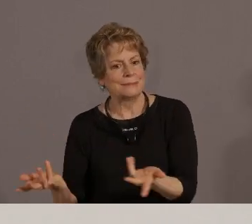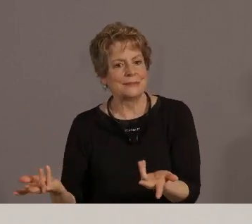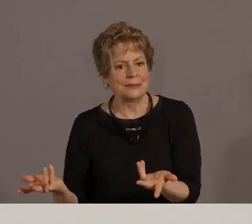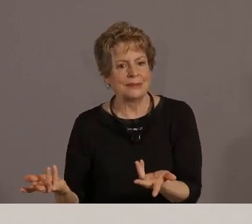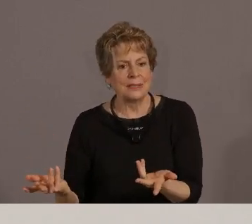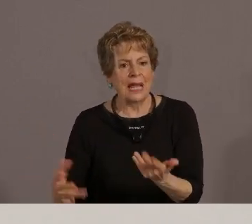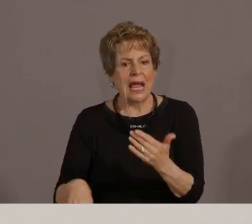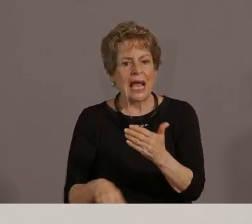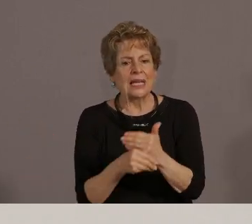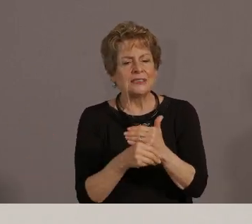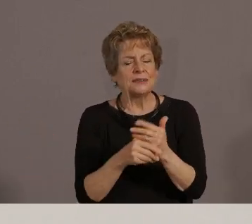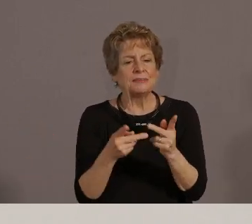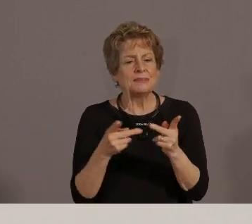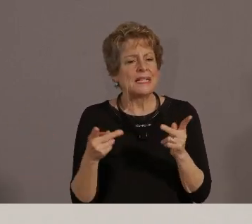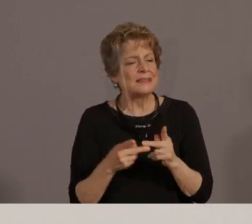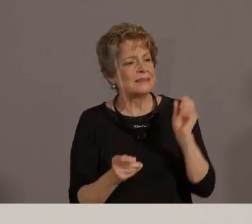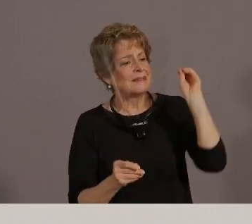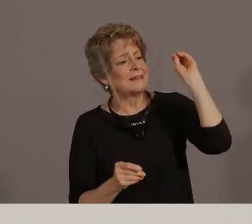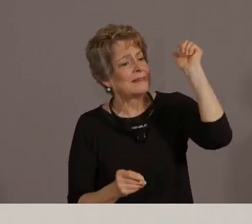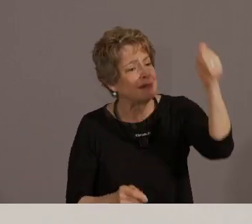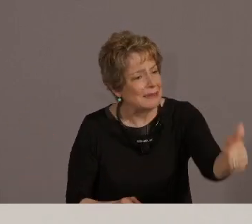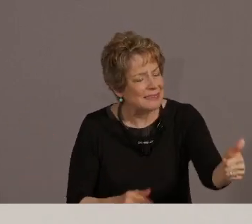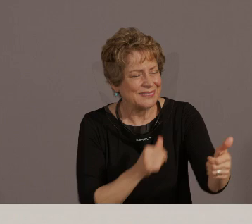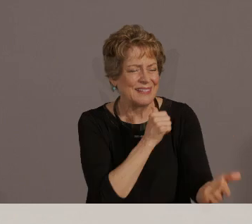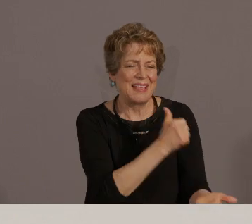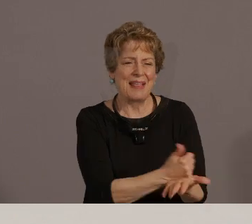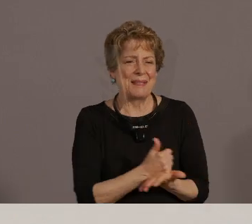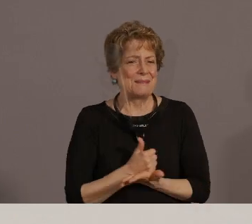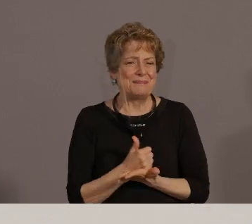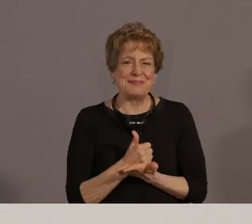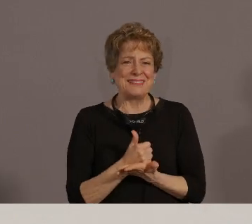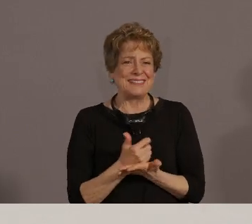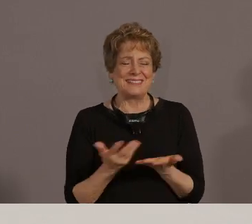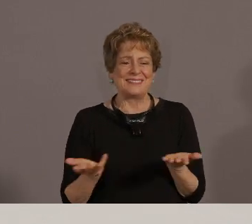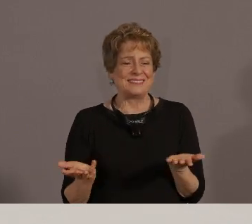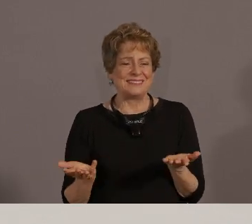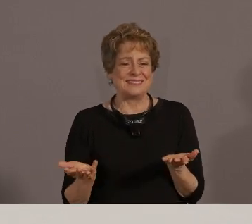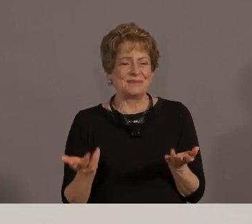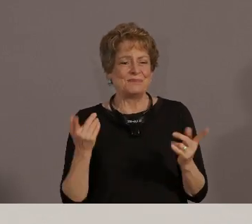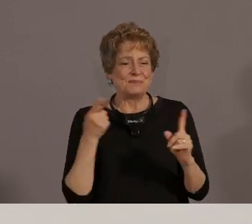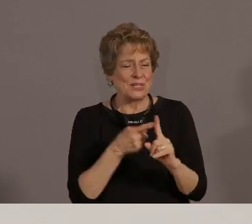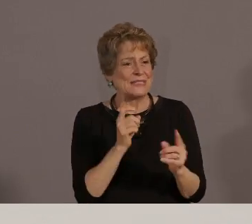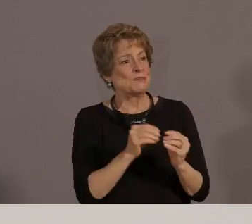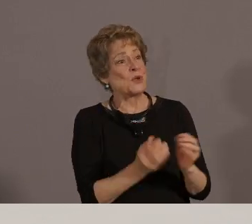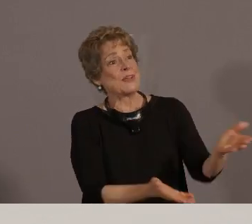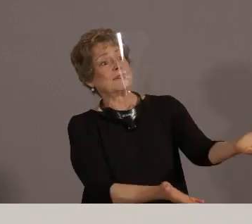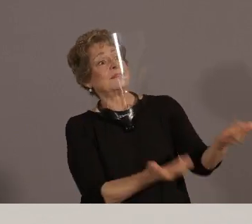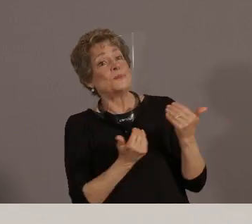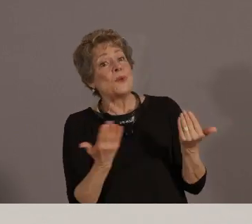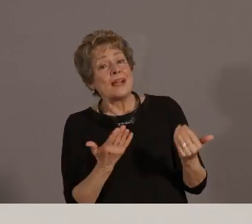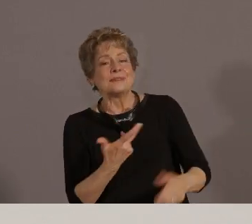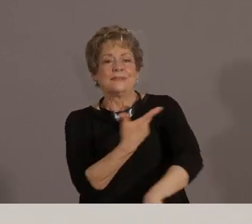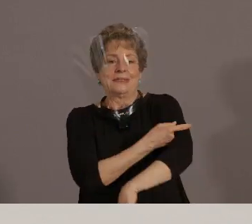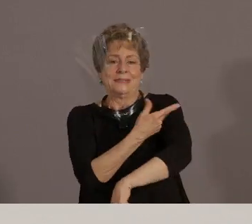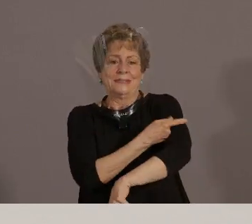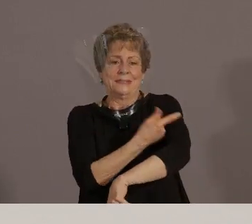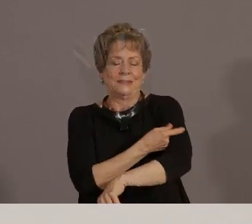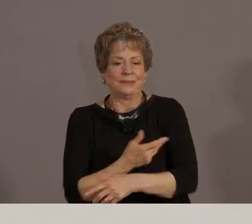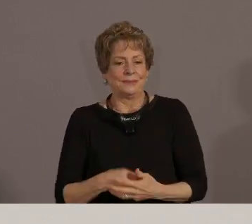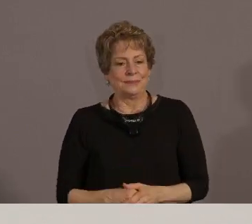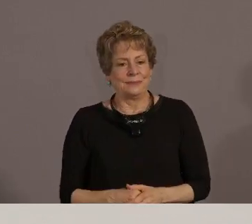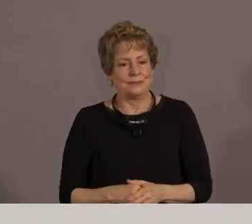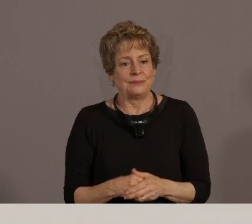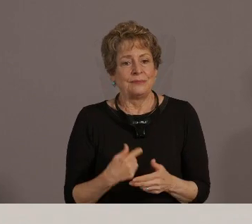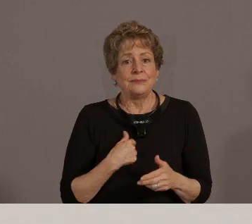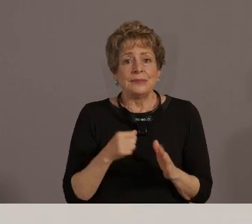this time. And so, with the data showing that we're leading vulnerable communities and across all of our indicators,